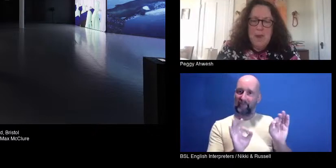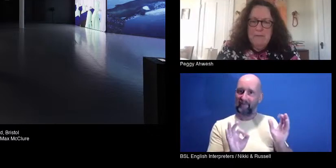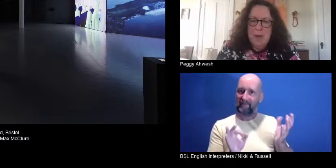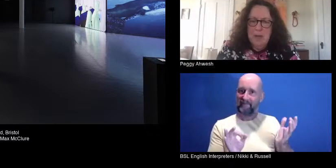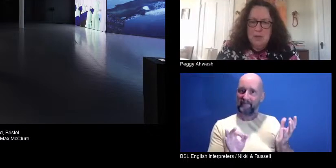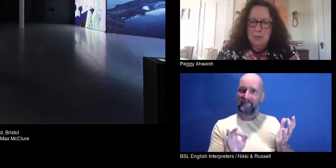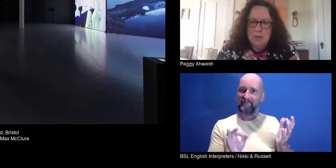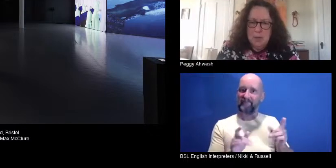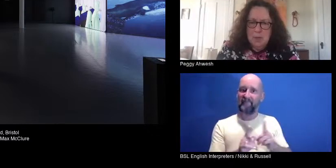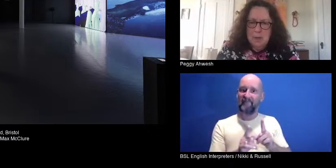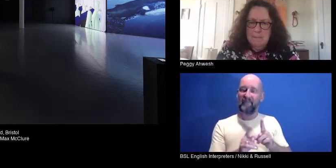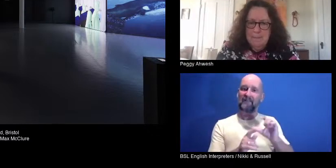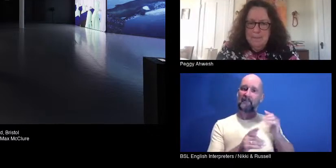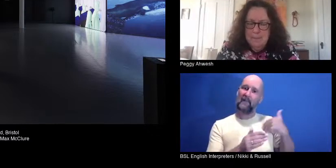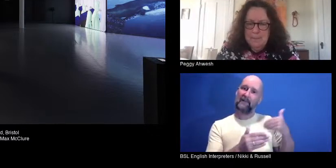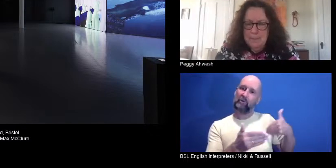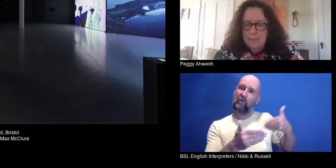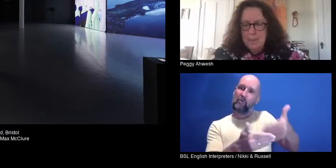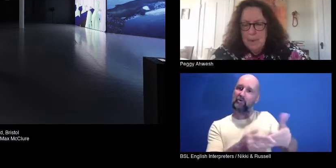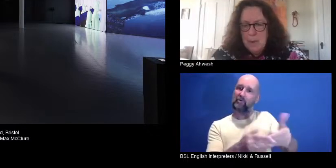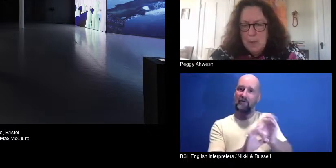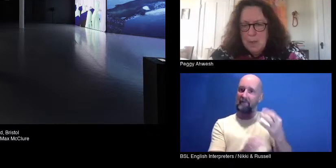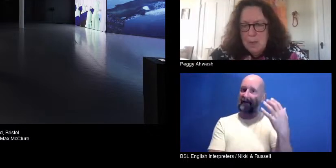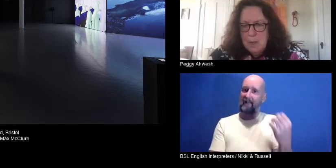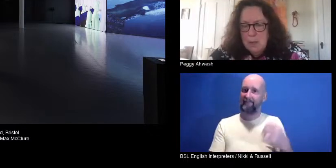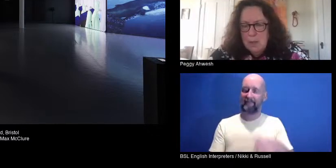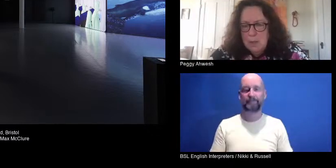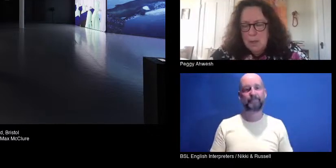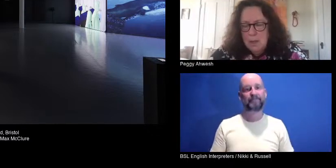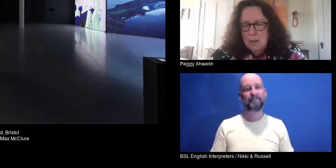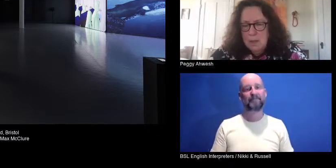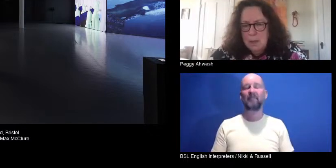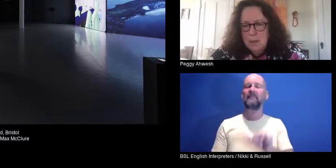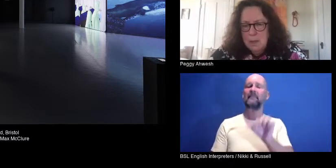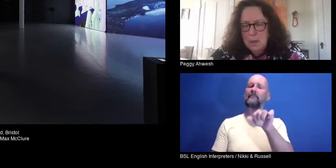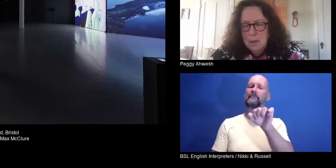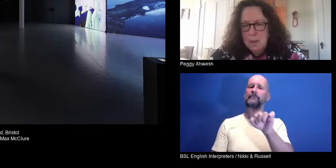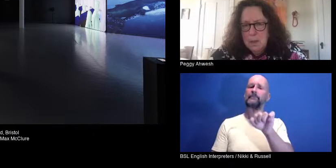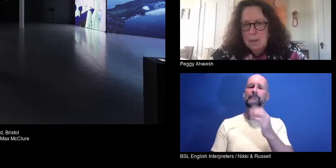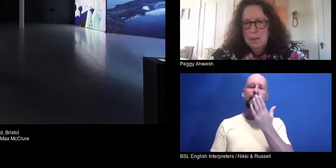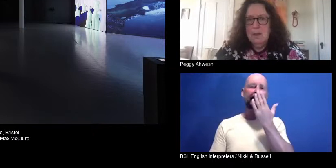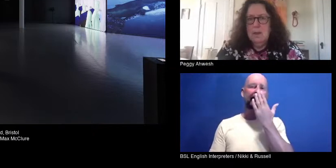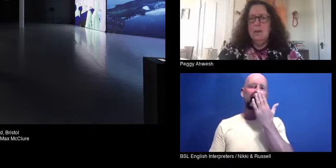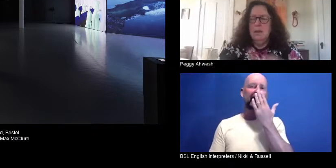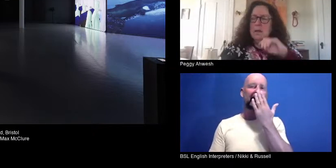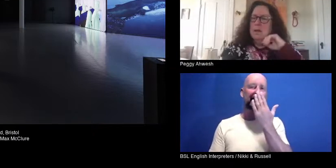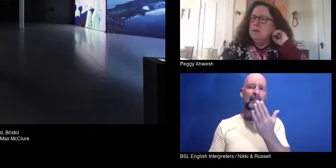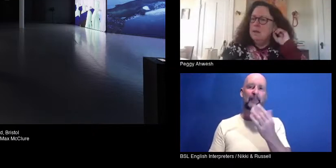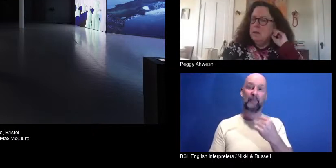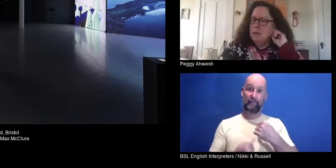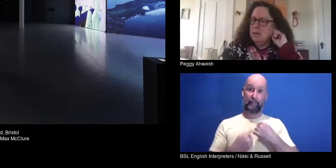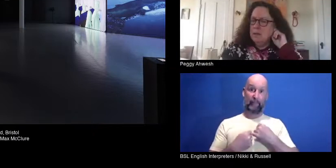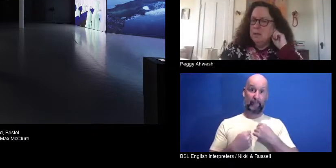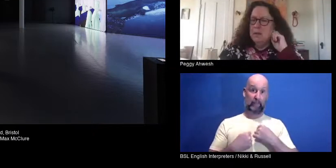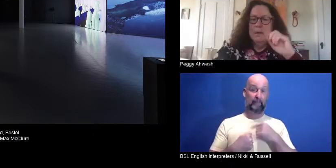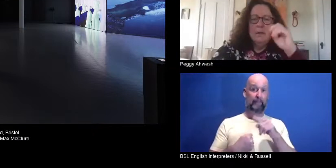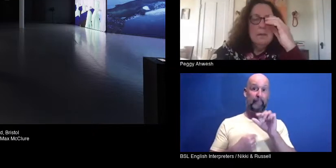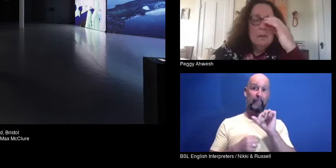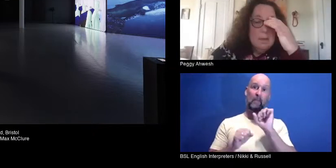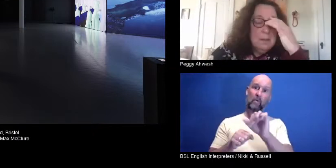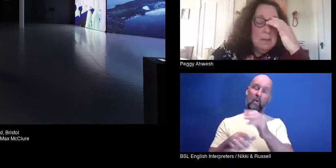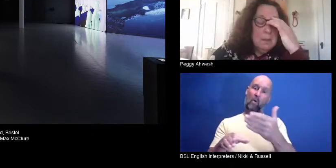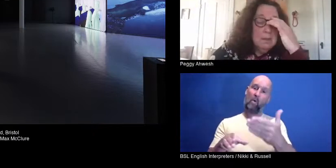a trait of my generation. Yeah, and it seems like, I mean, it's tied for me also to a kind